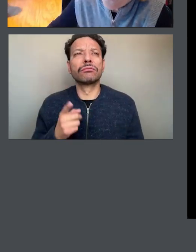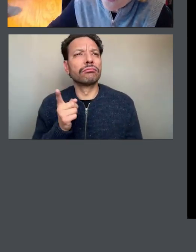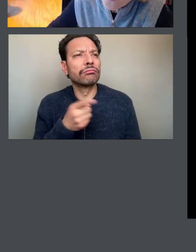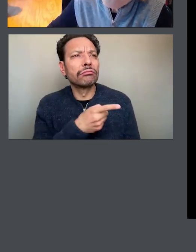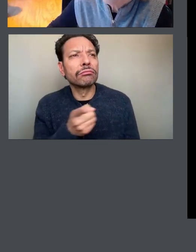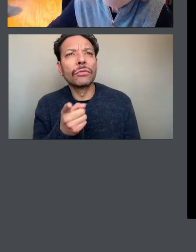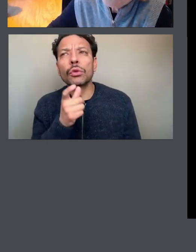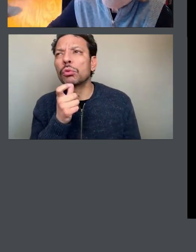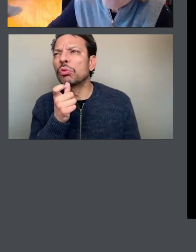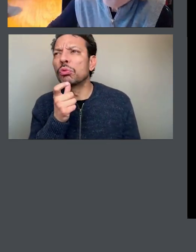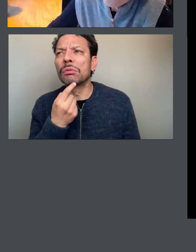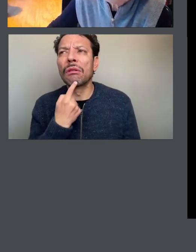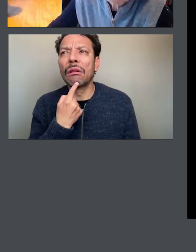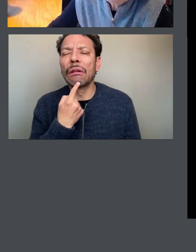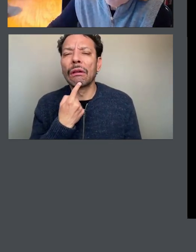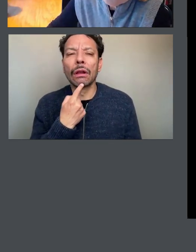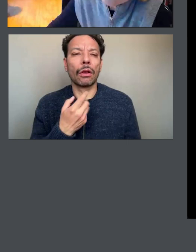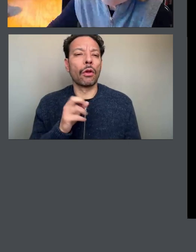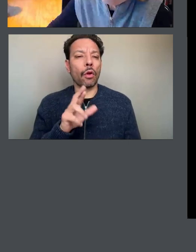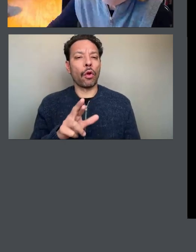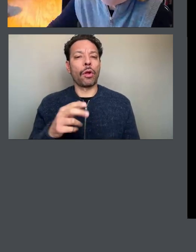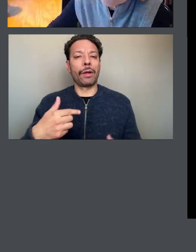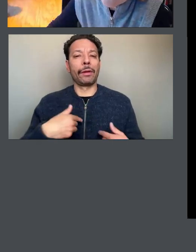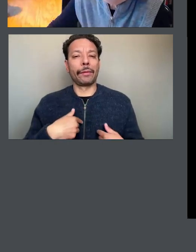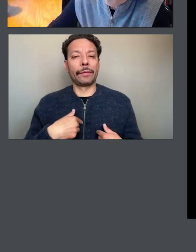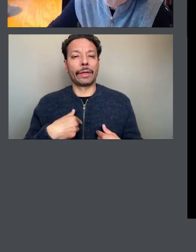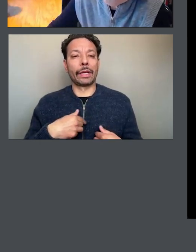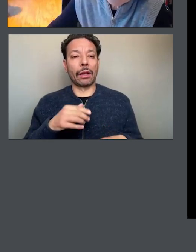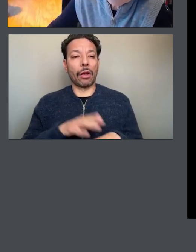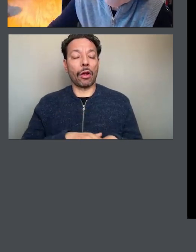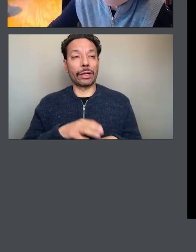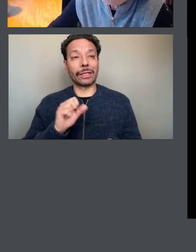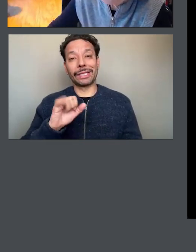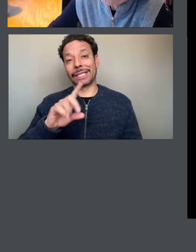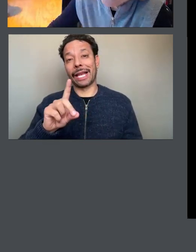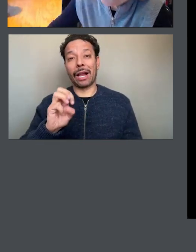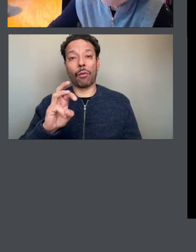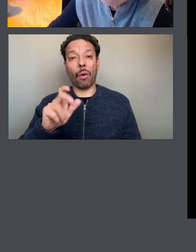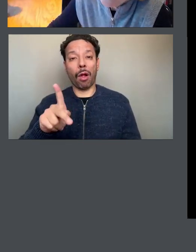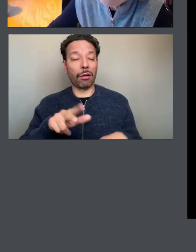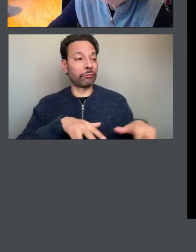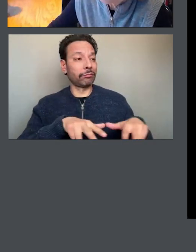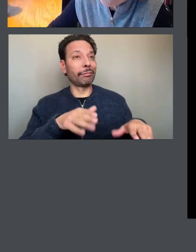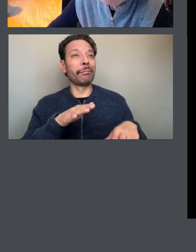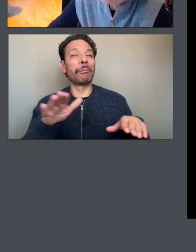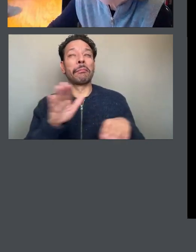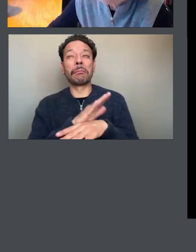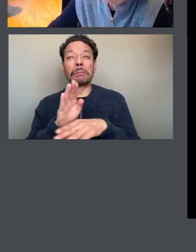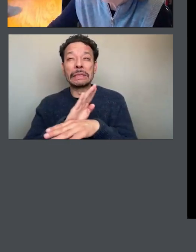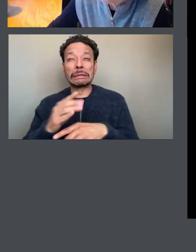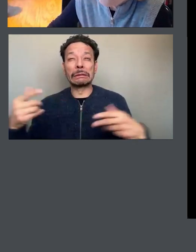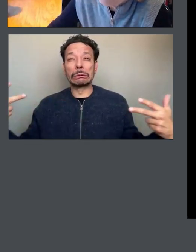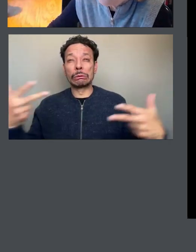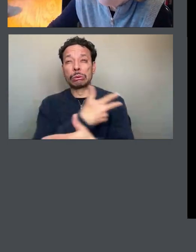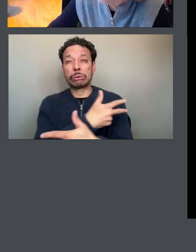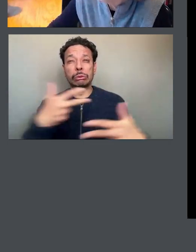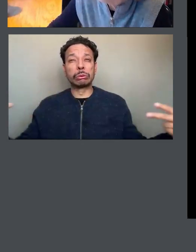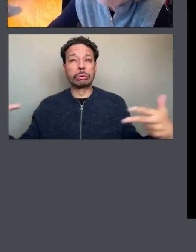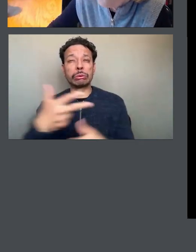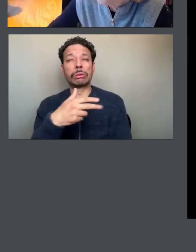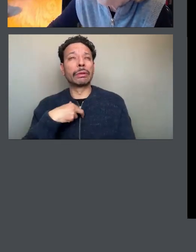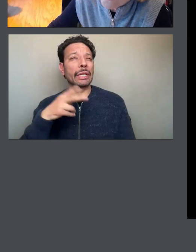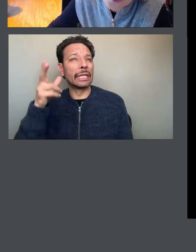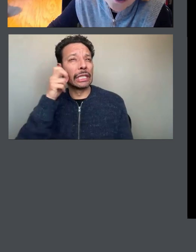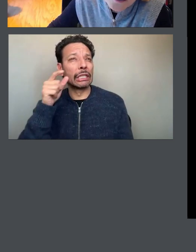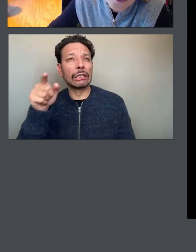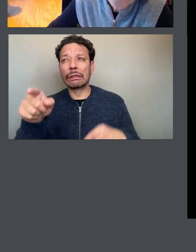they are. Or I am on a sidewalk at a busy intersection. I am trying to listen for traffic coming from